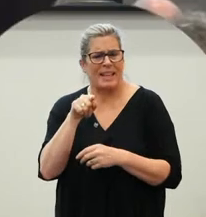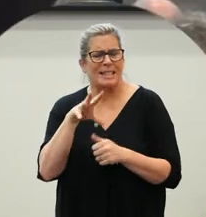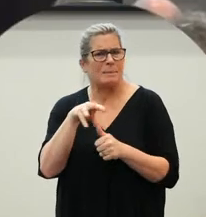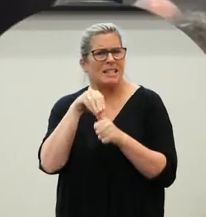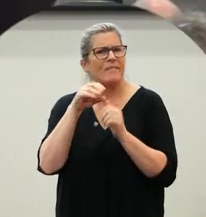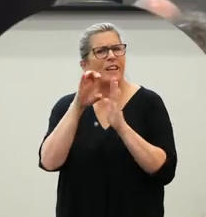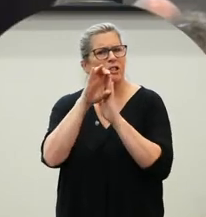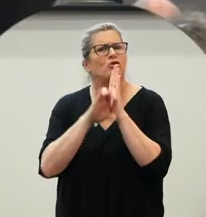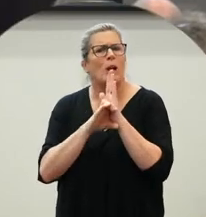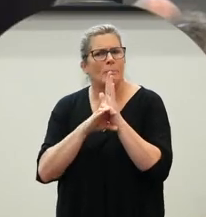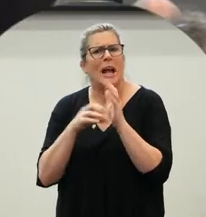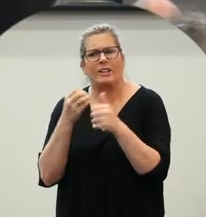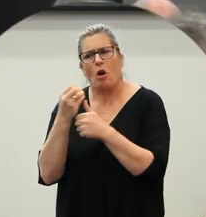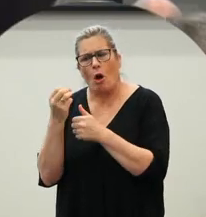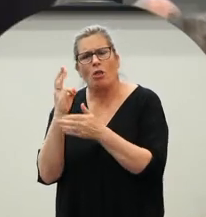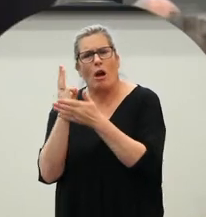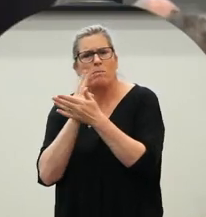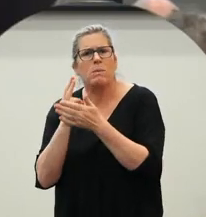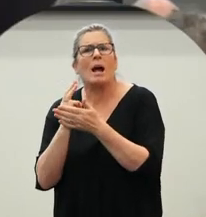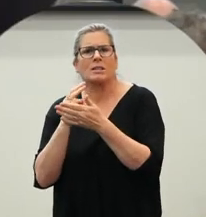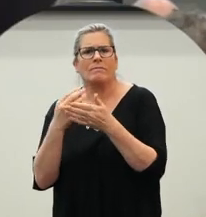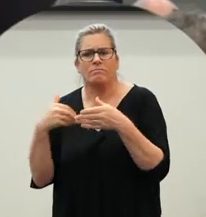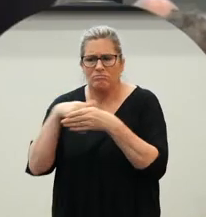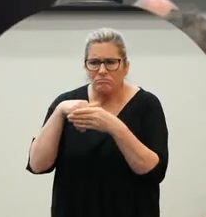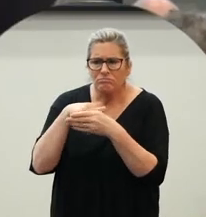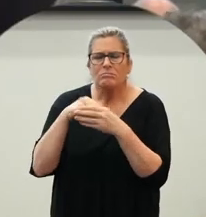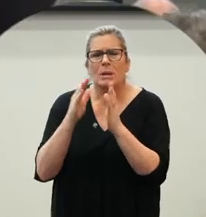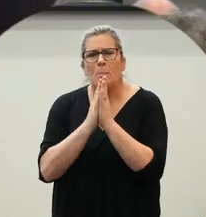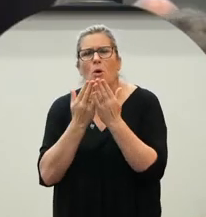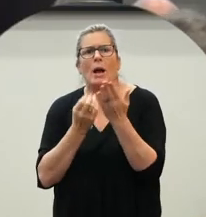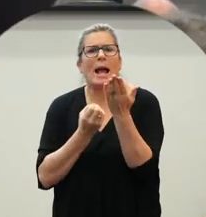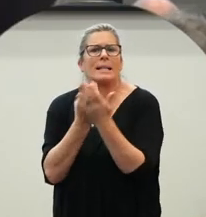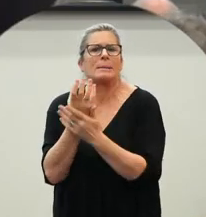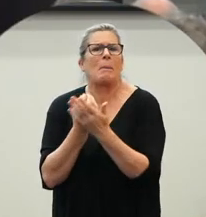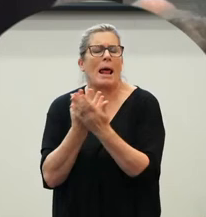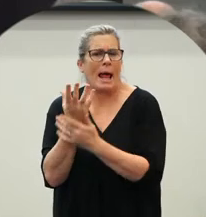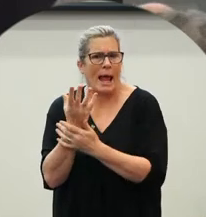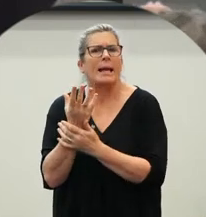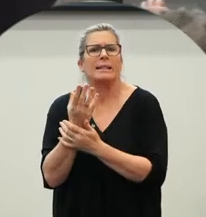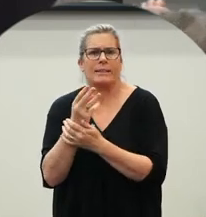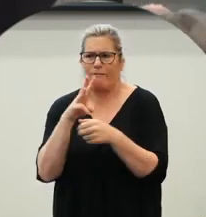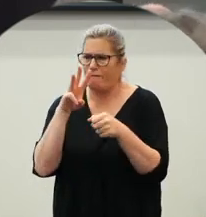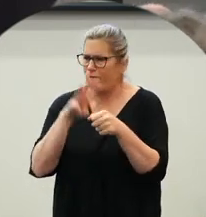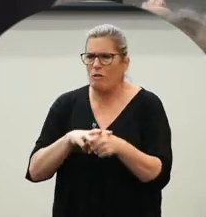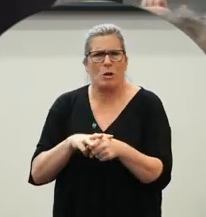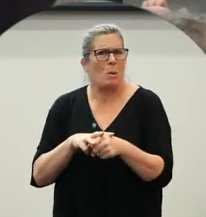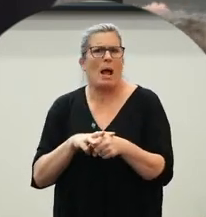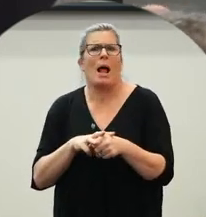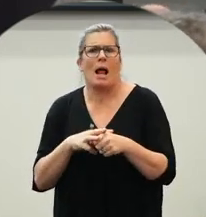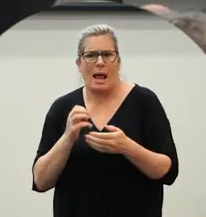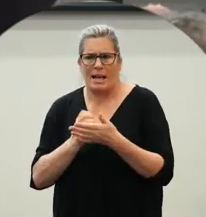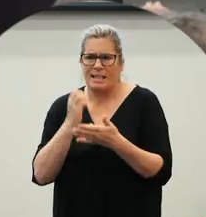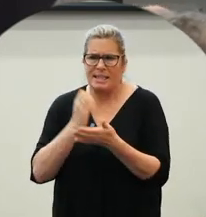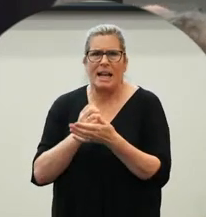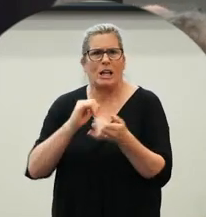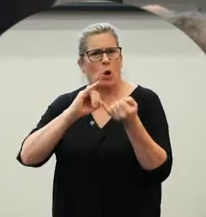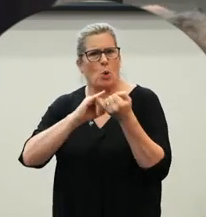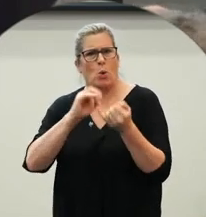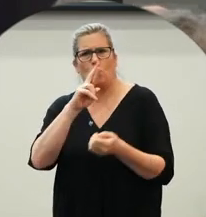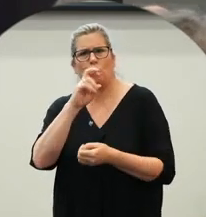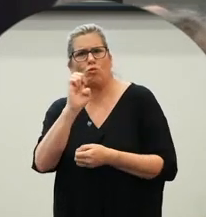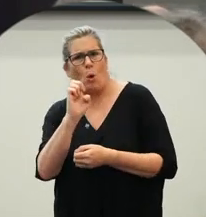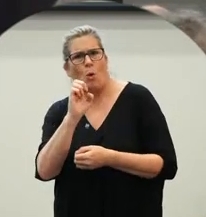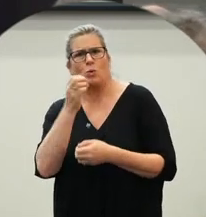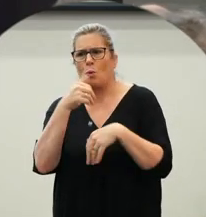chapter and other aspects of it later in the book explain pretty well, very well, exactly who Rose was and where